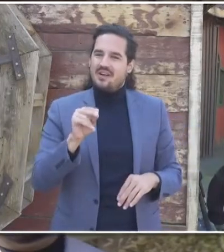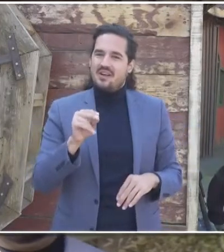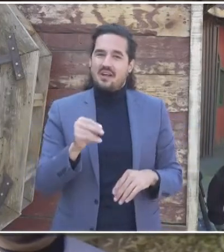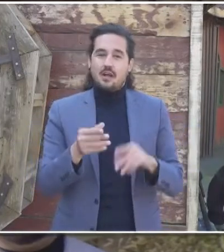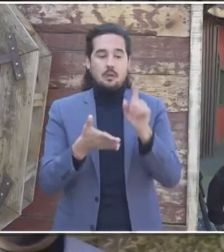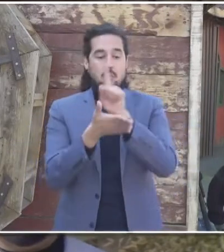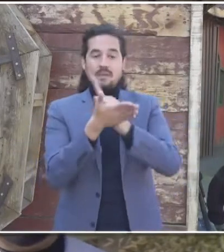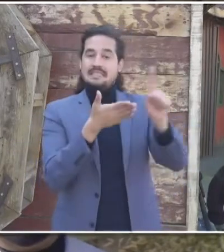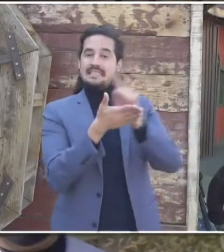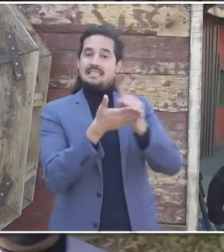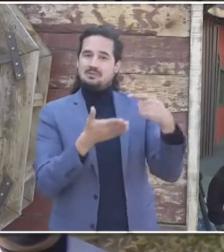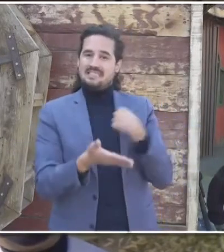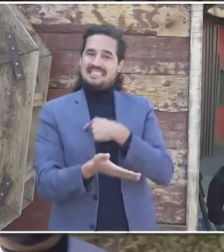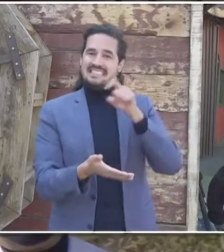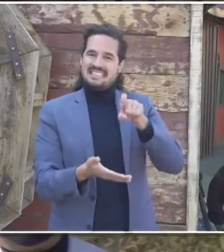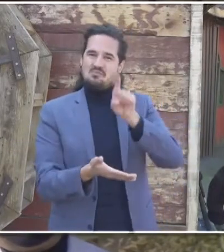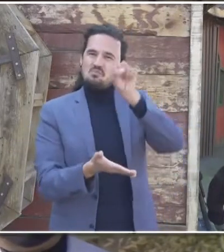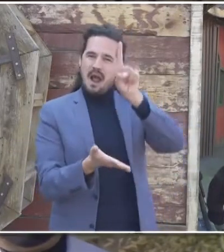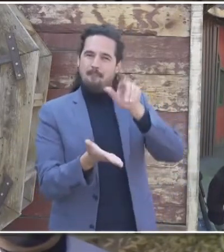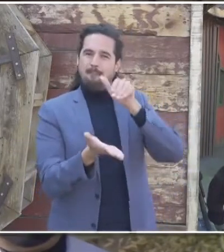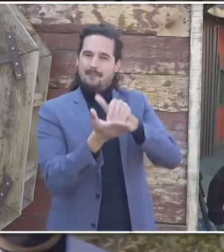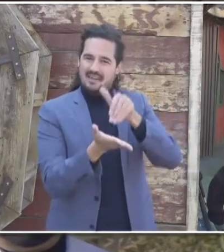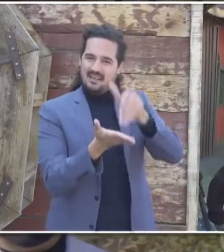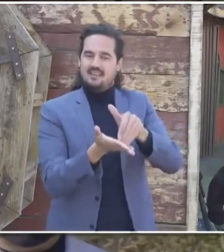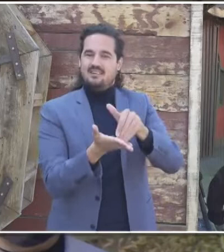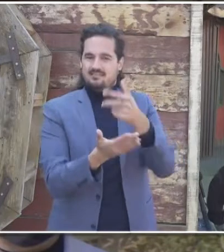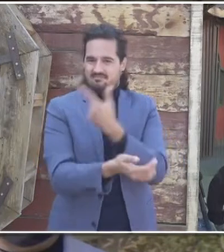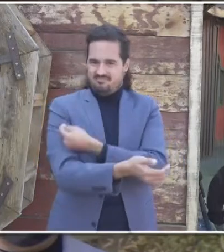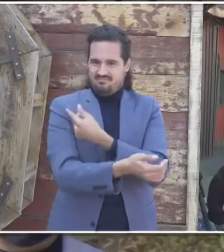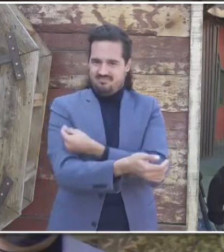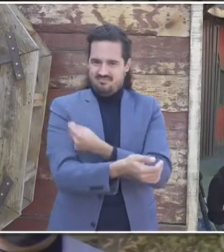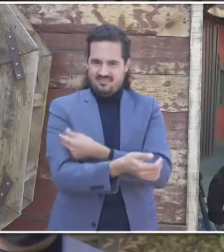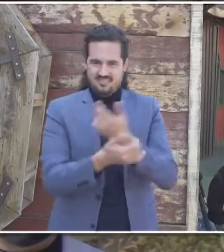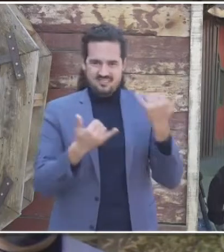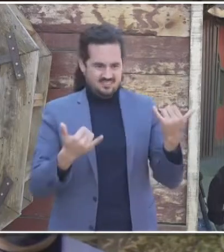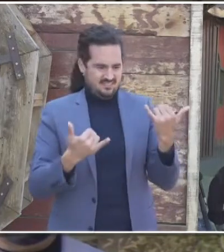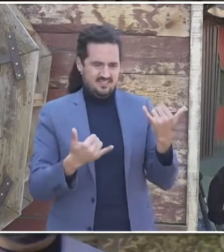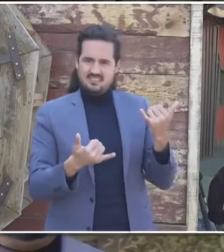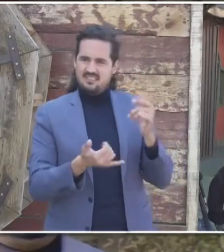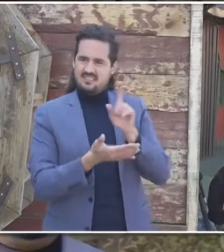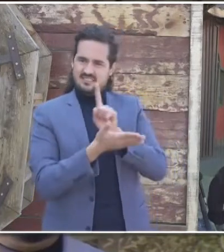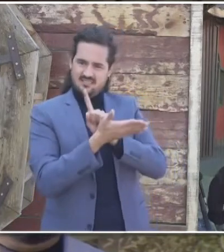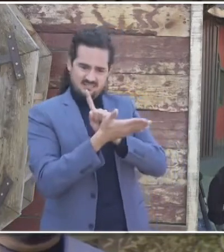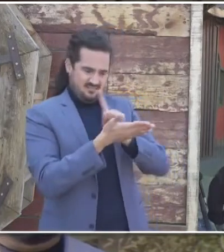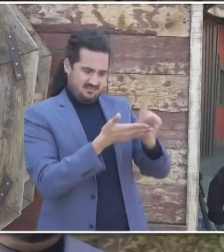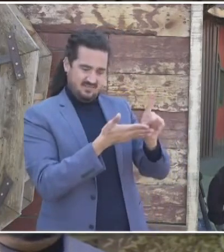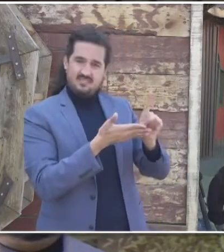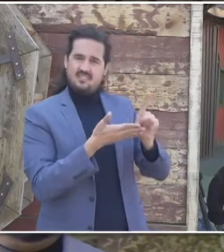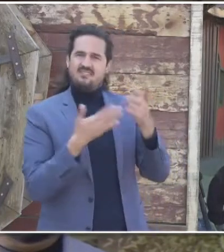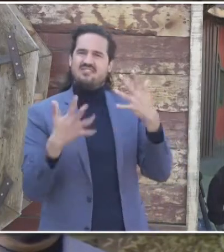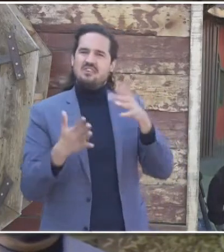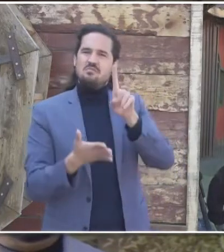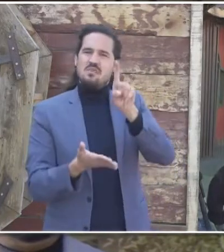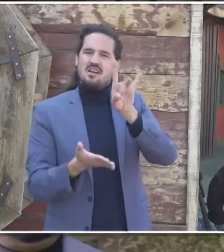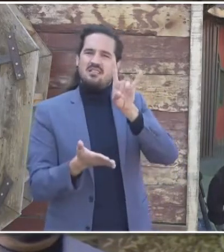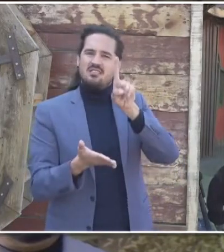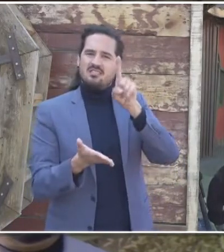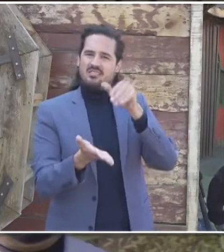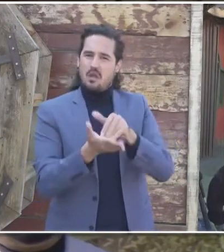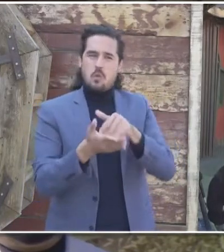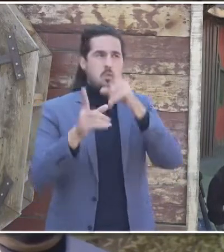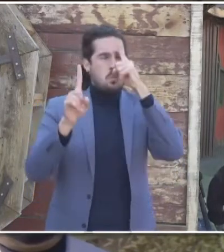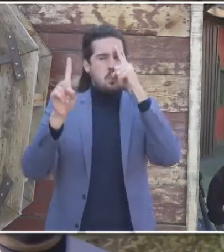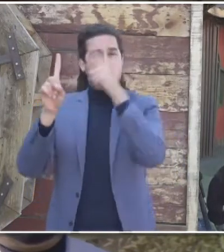we've averaged 181,000 doses being administered every day. The last 5 days, we've administered over 1